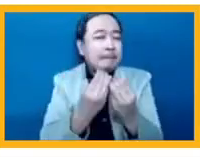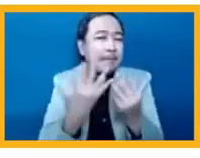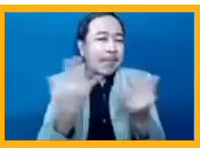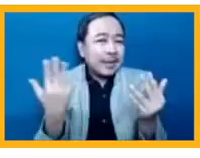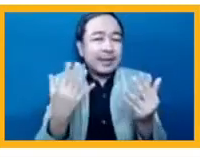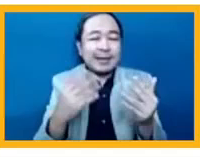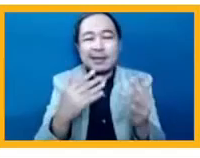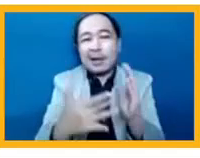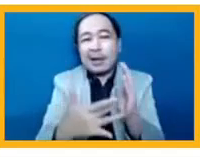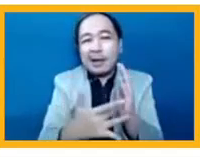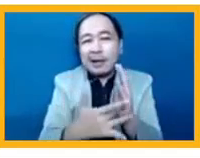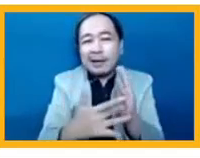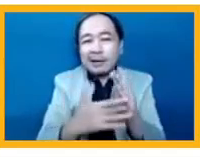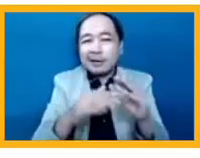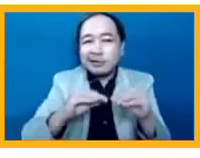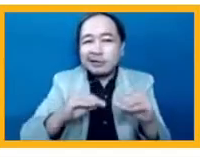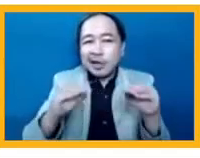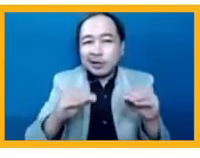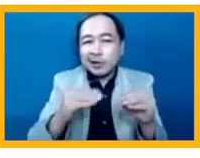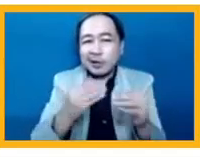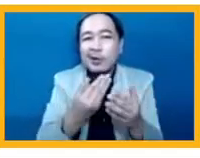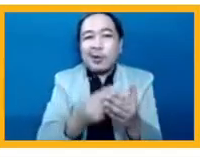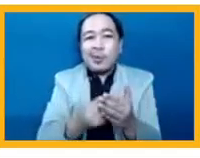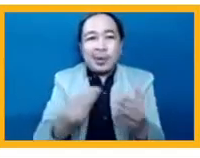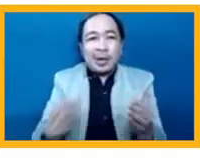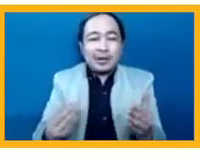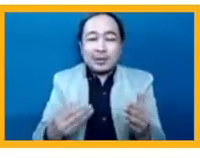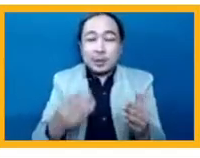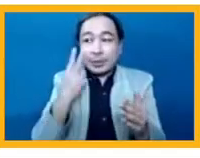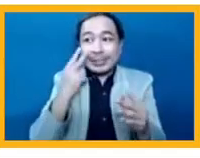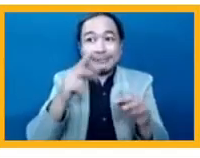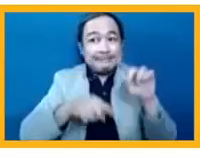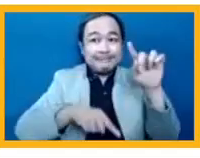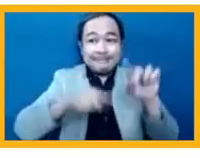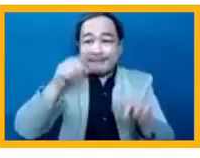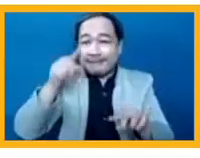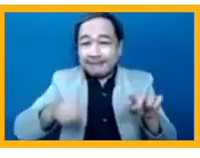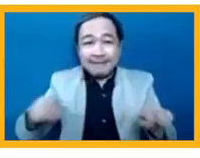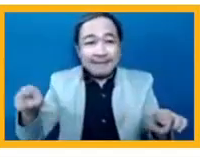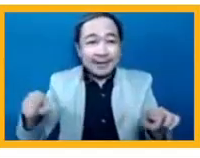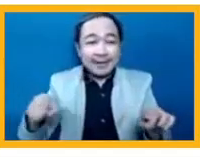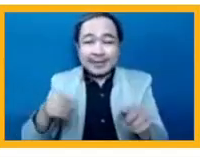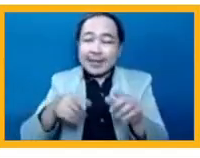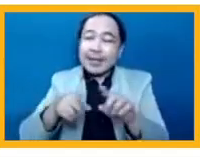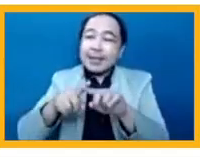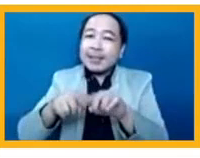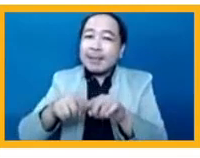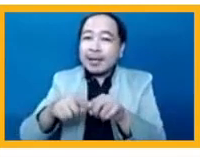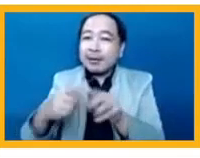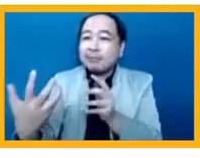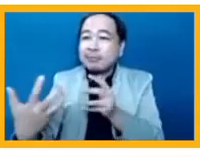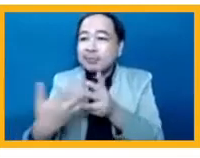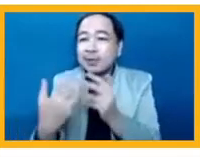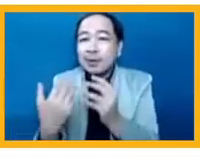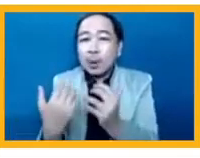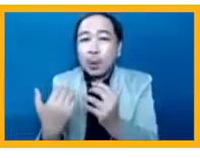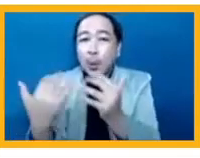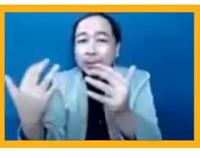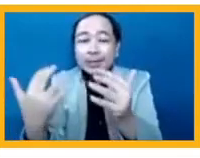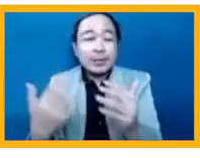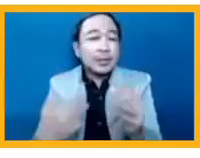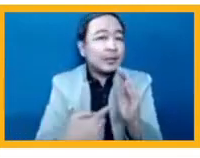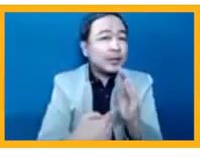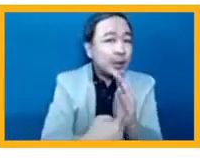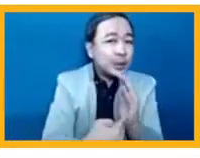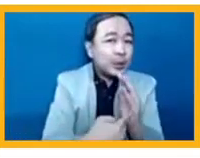and there is an enormous variety in terms of the product's intended goals, target audience, the technology used, features